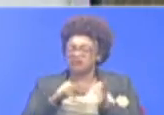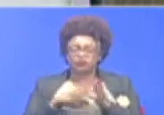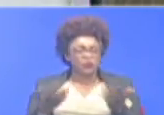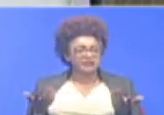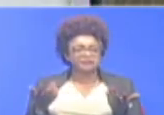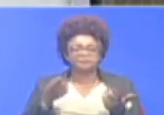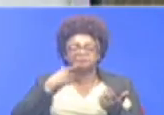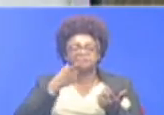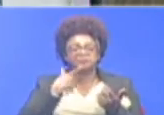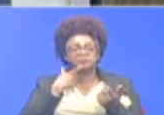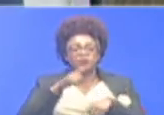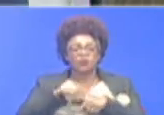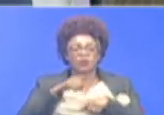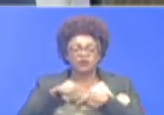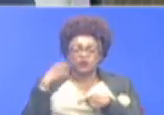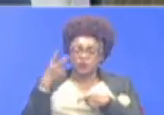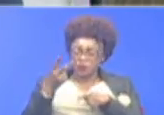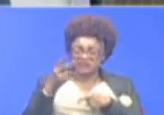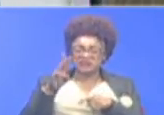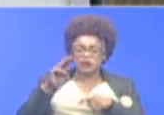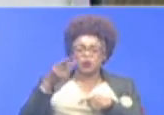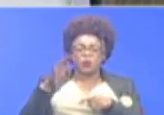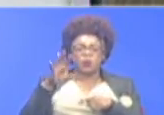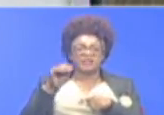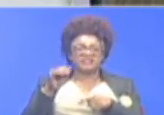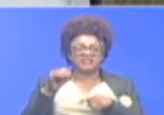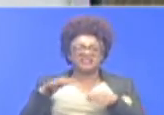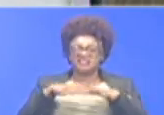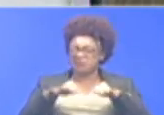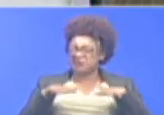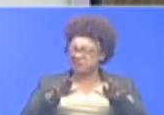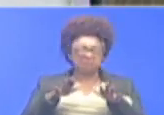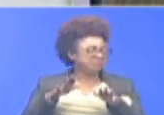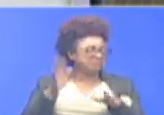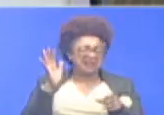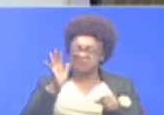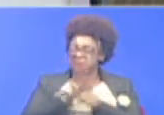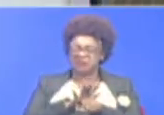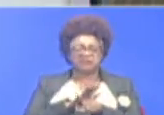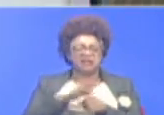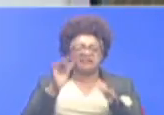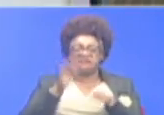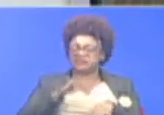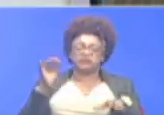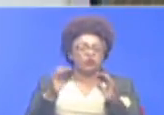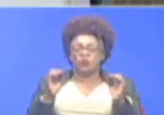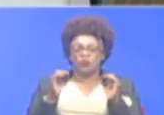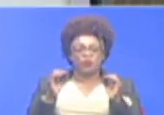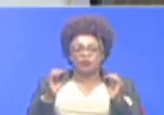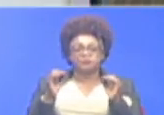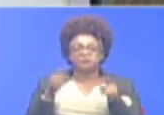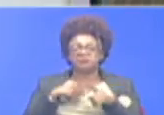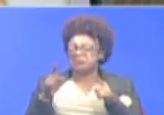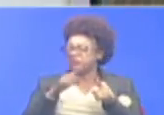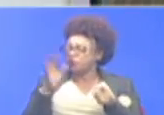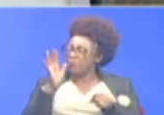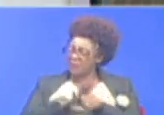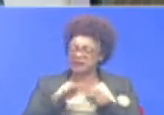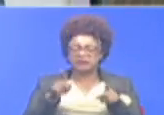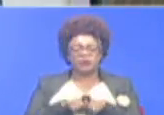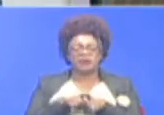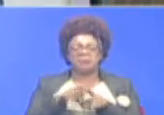was told, when you look at wheat flour, mm-hmm. wheat flour is not largely affected by aflatoxins. It happens, but in this case, not so much compared to the